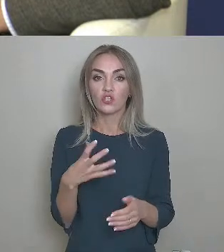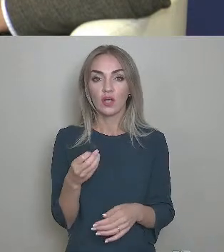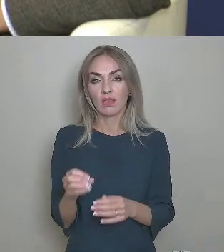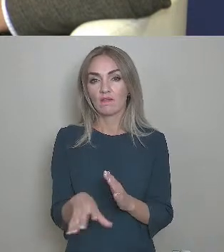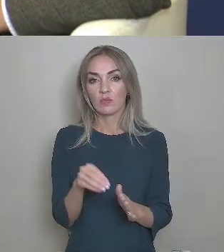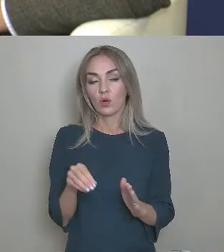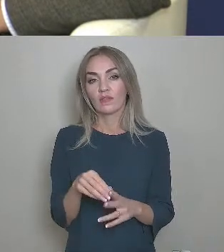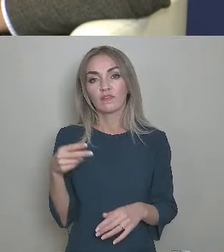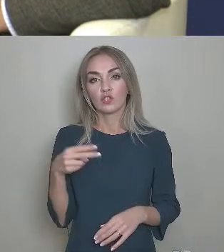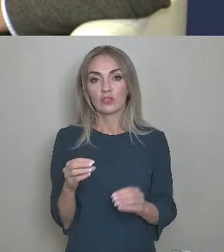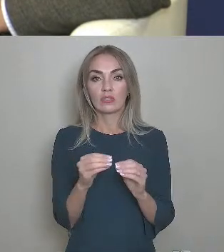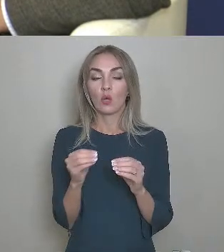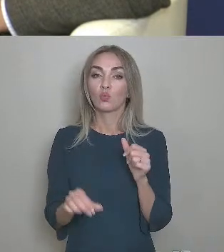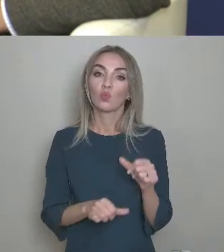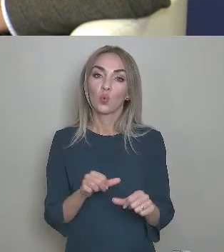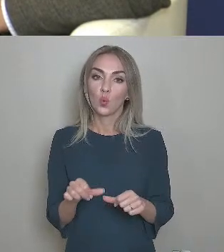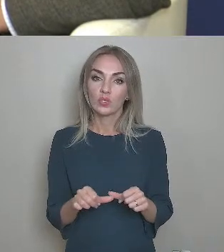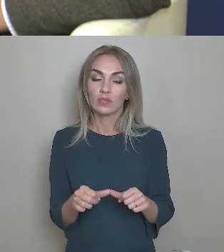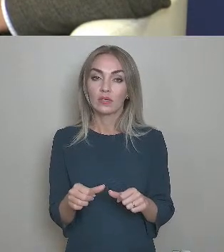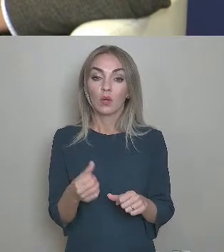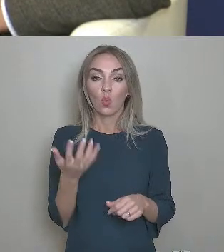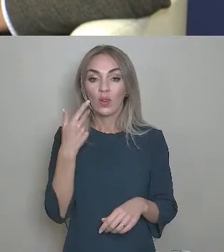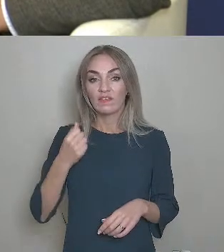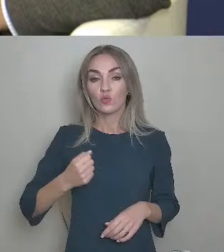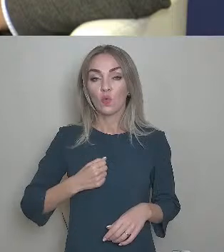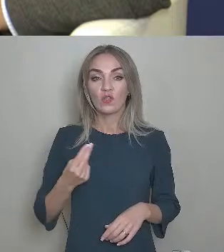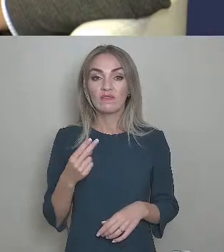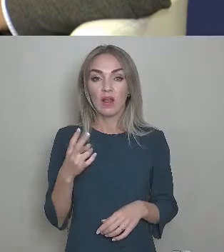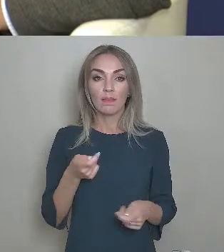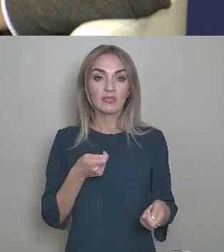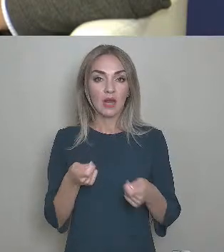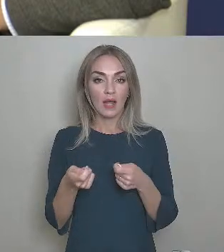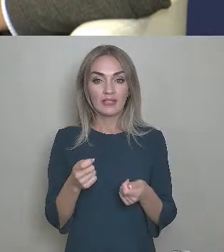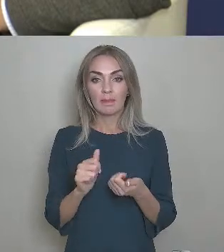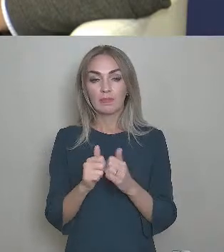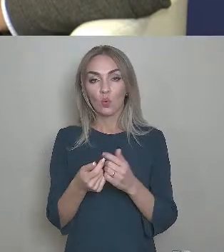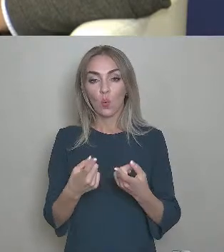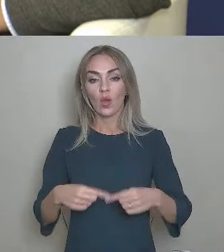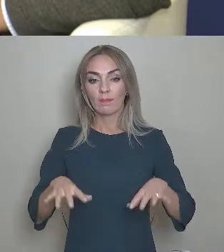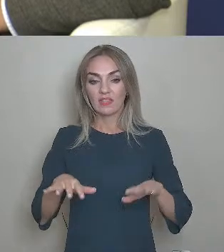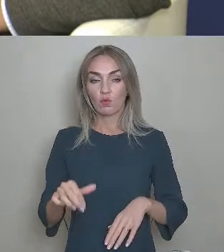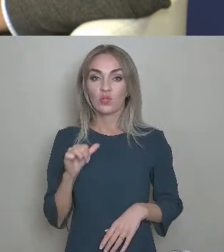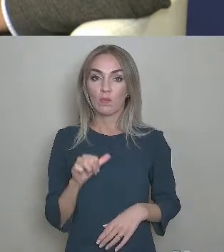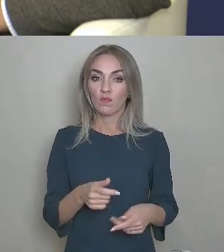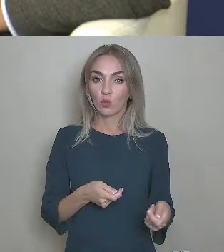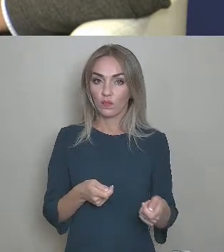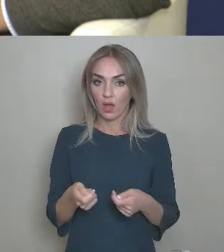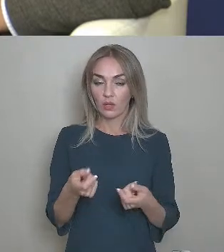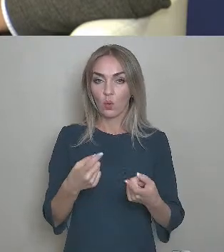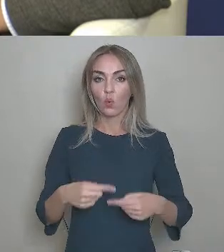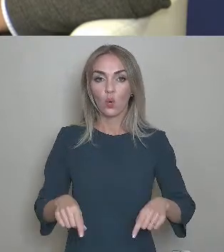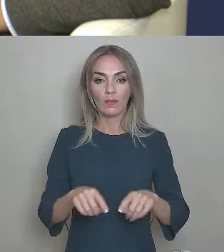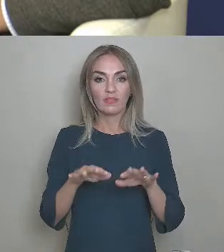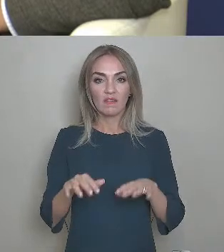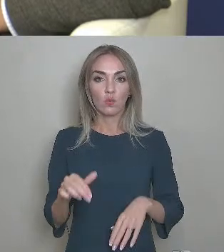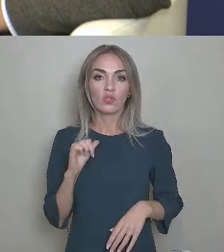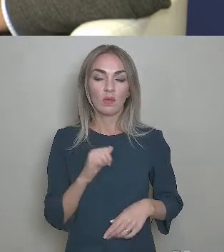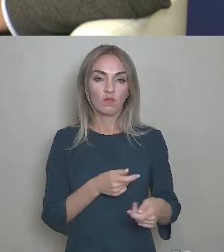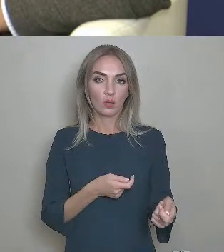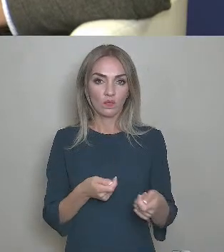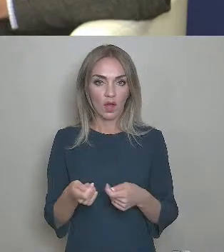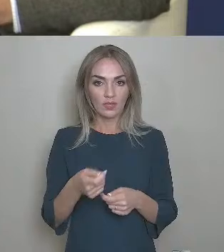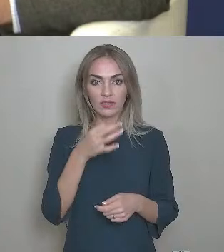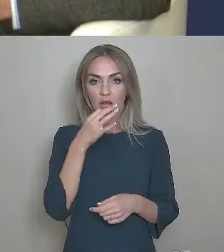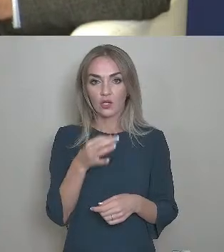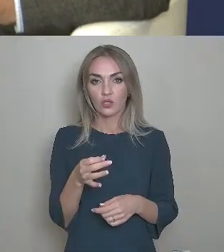still have the powers which have been elected in 2010, because when the military civil administration is substituting the